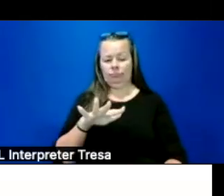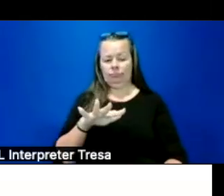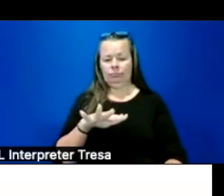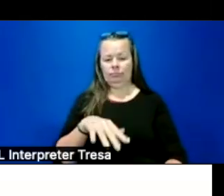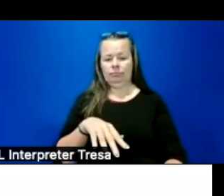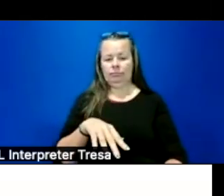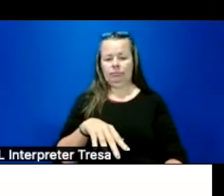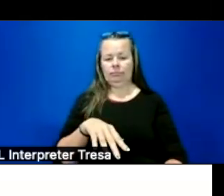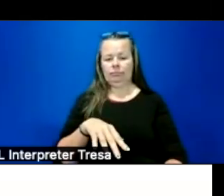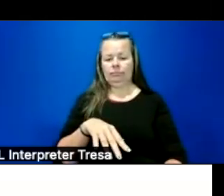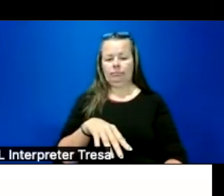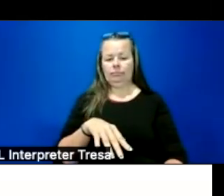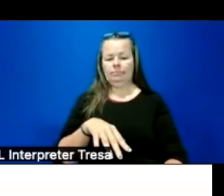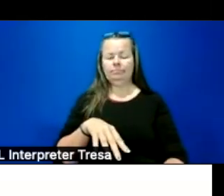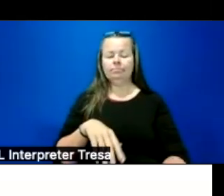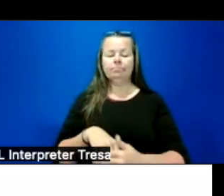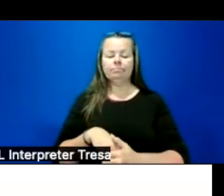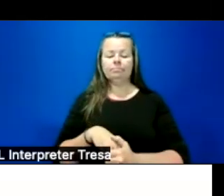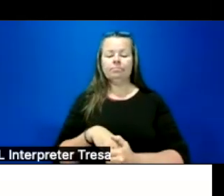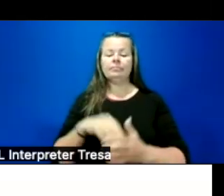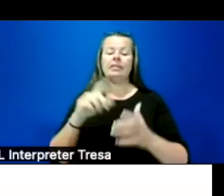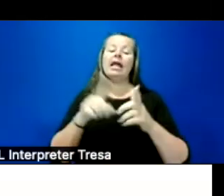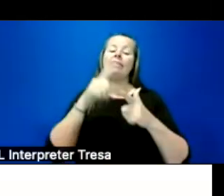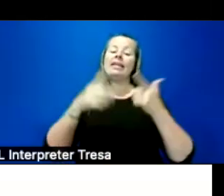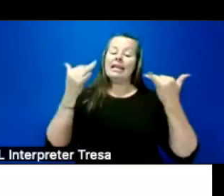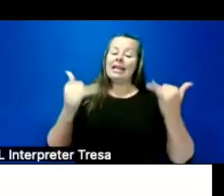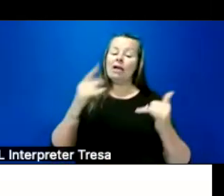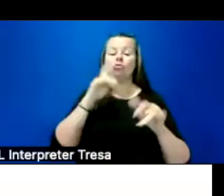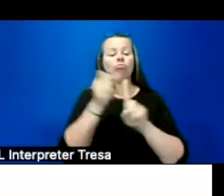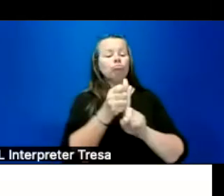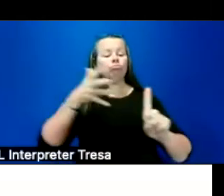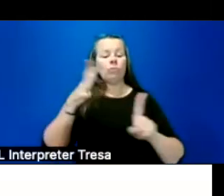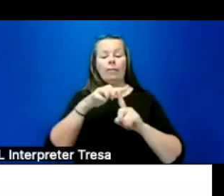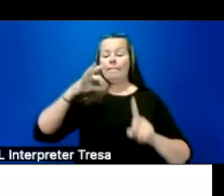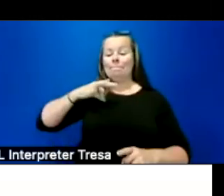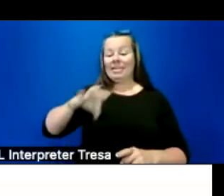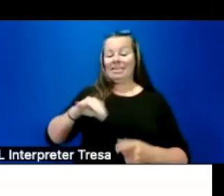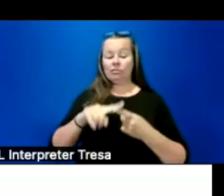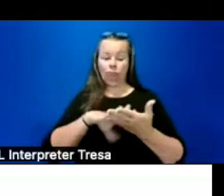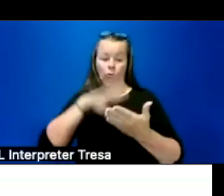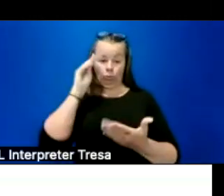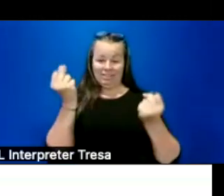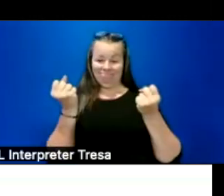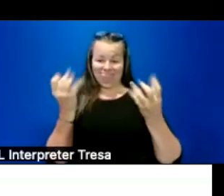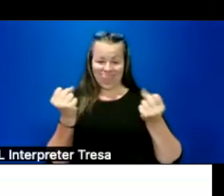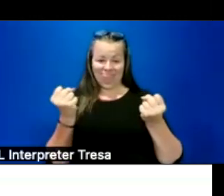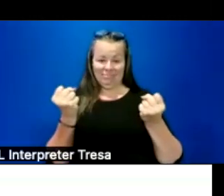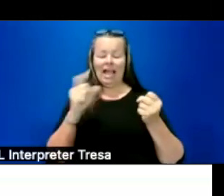And then expanding the benefits of learning sign language, as we were mentioning at the beginning of this session.